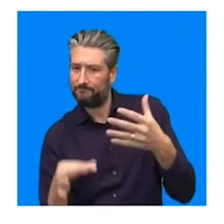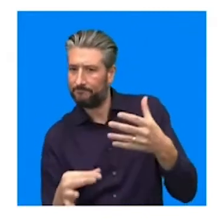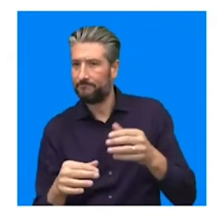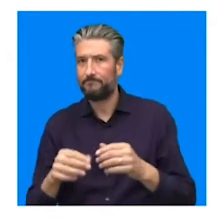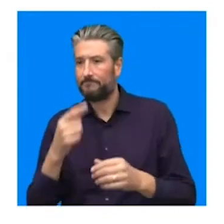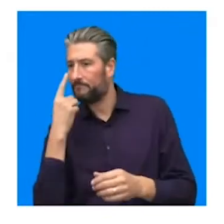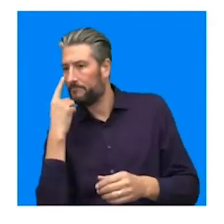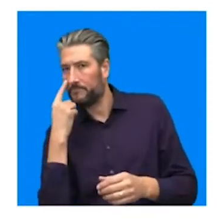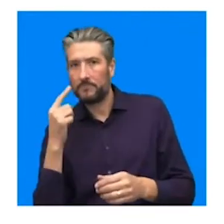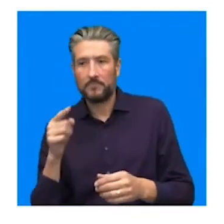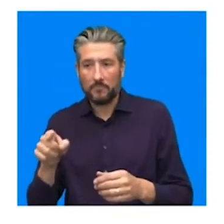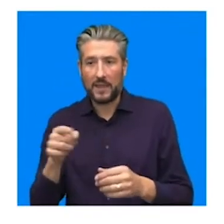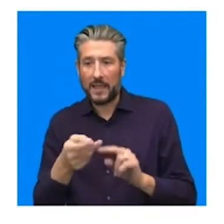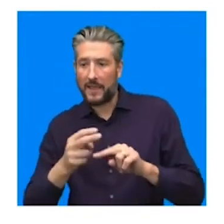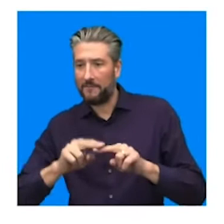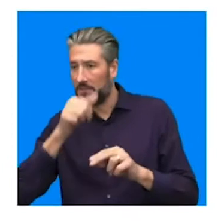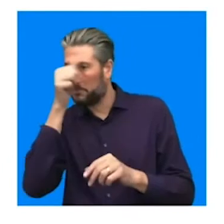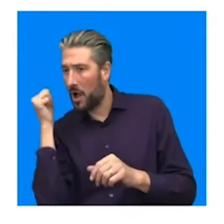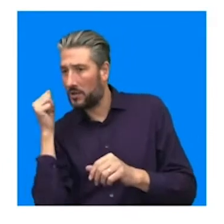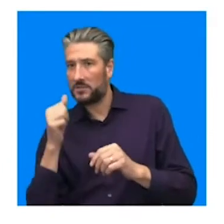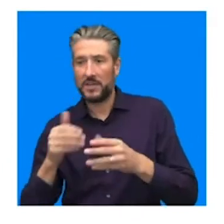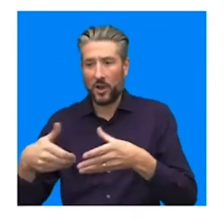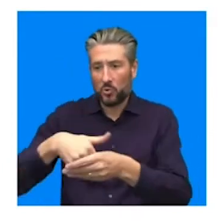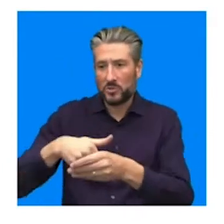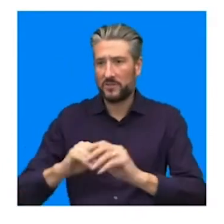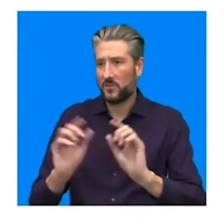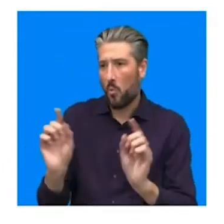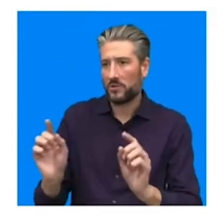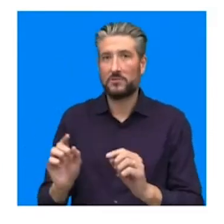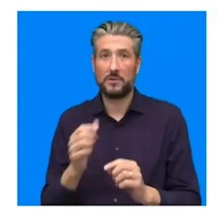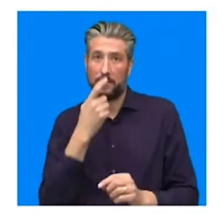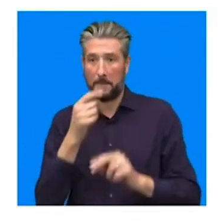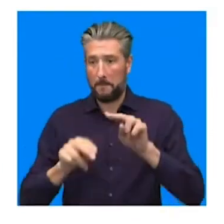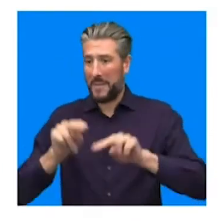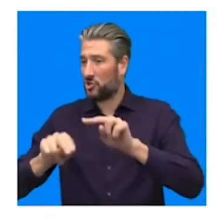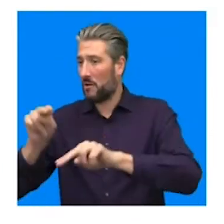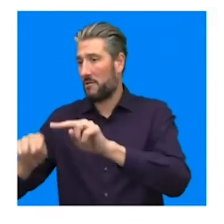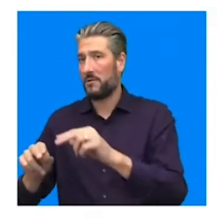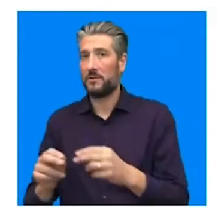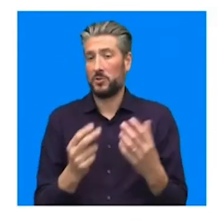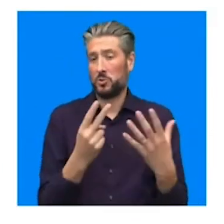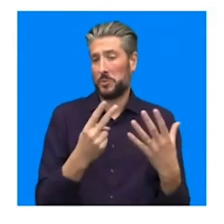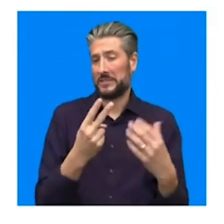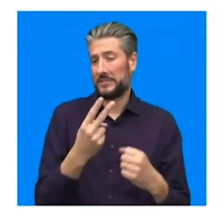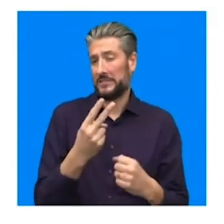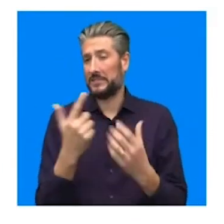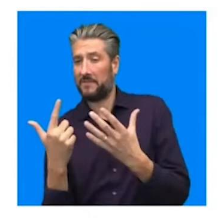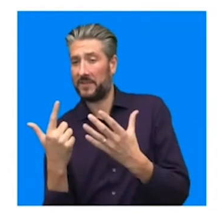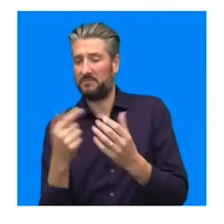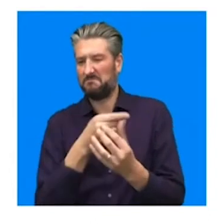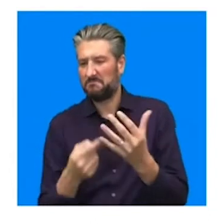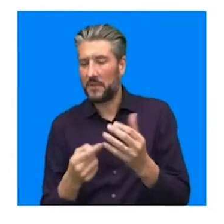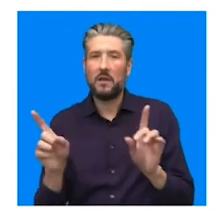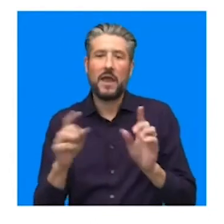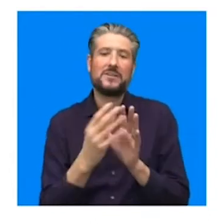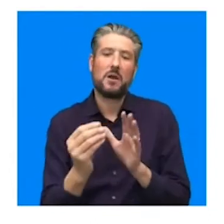time more inclusive, and really inclusive being a part of being smarter. So we're looking at things and working with cities on things like their strategic